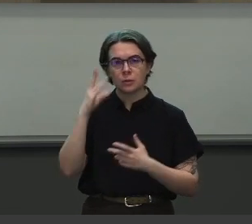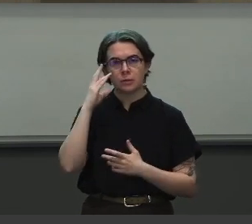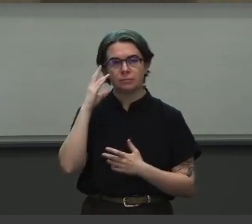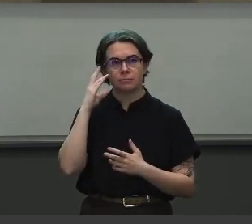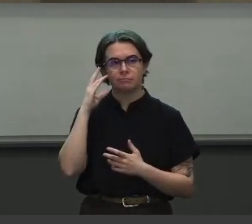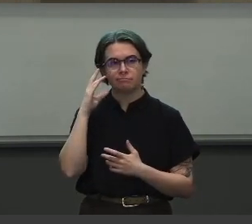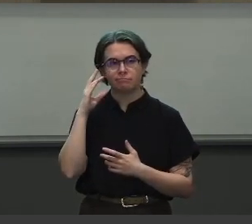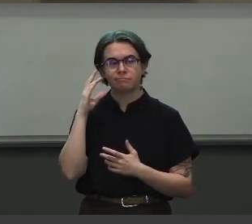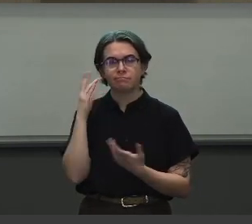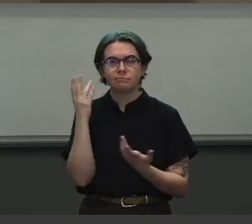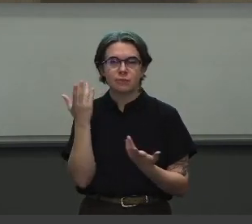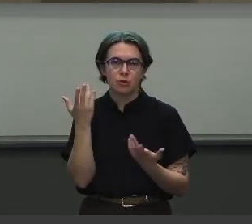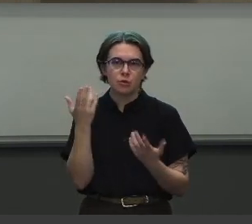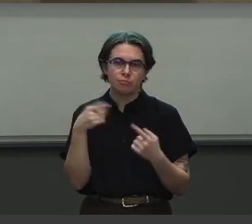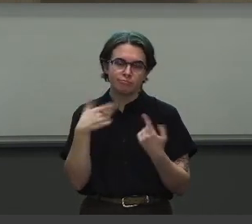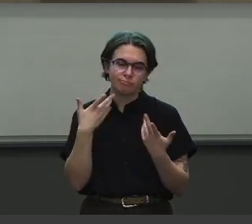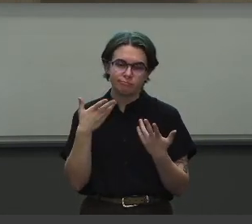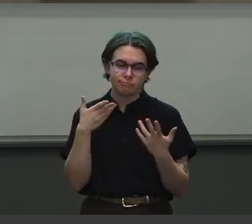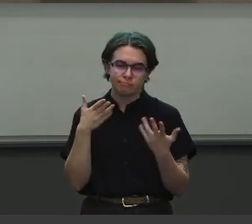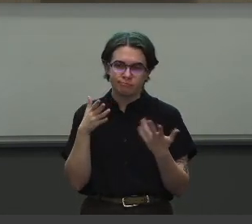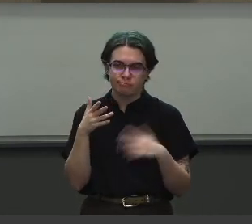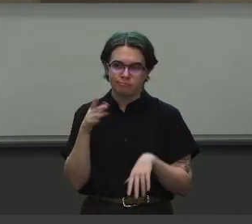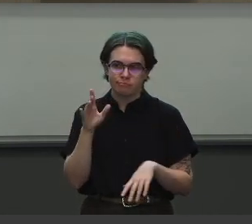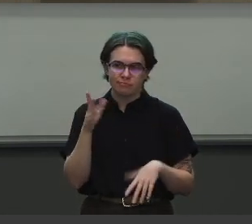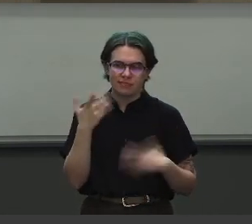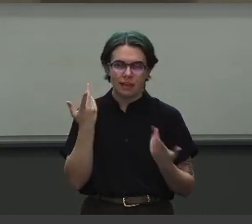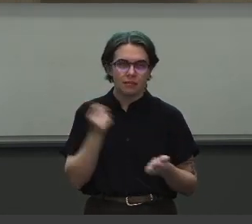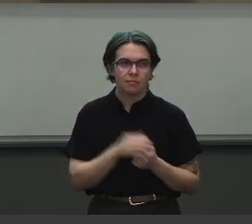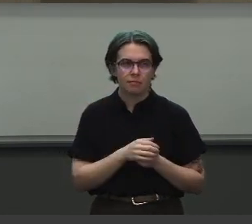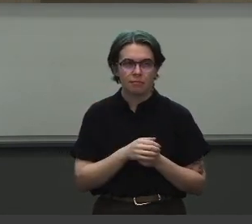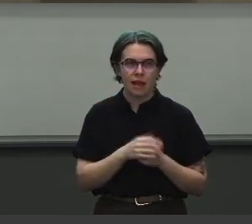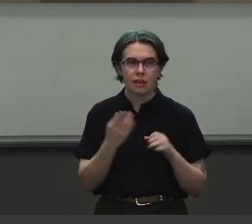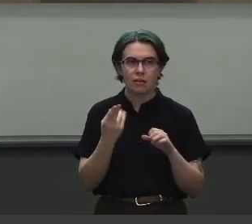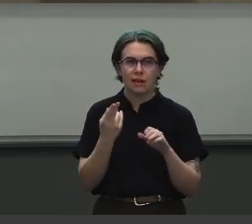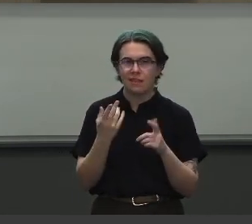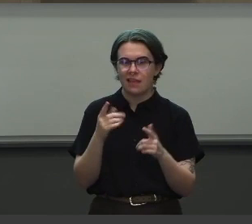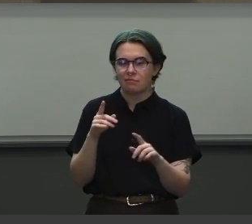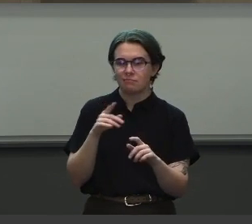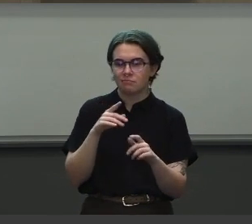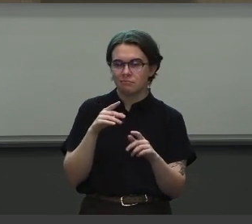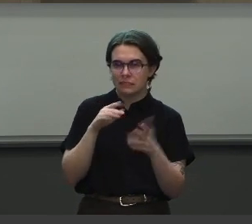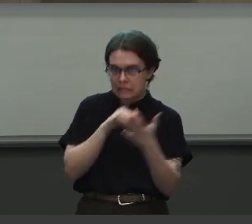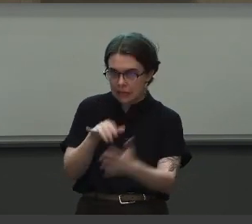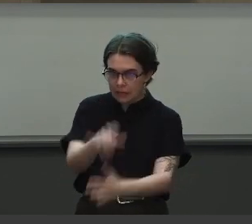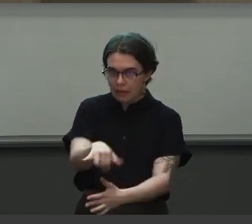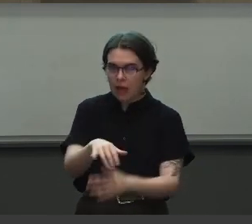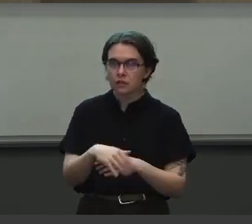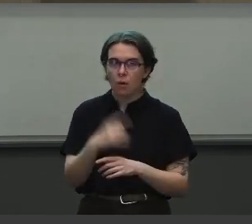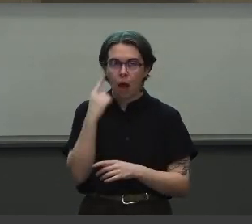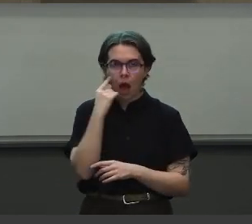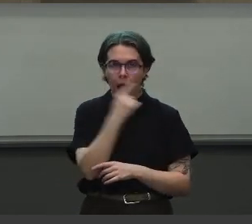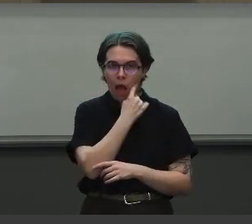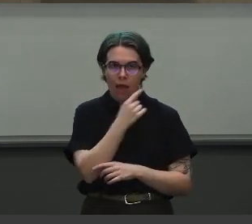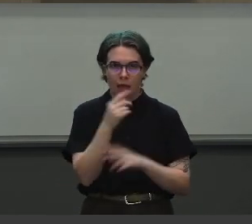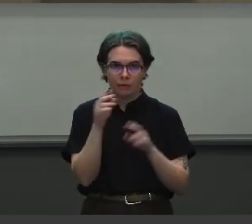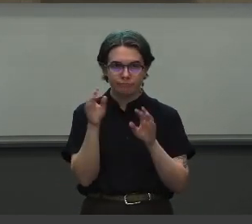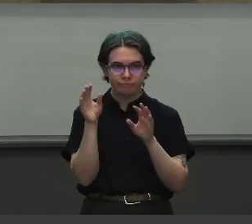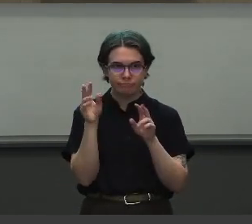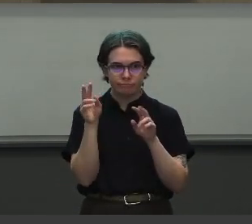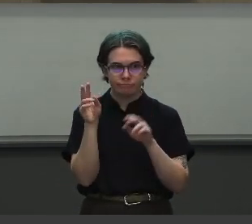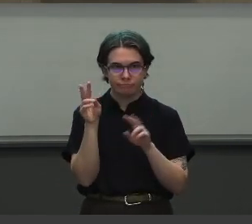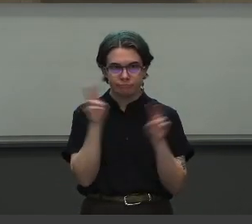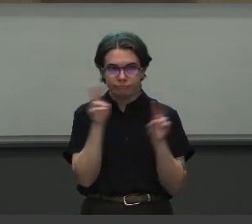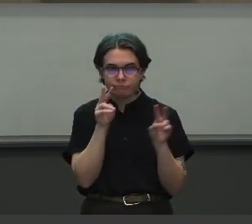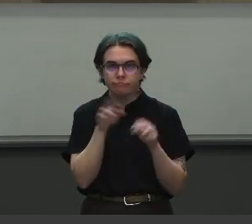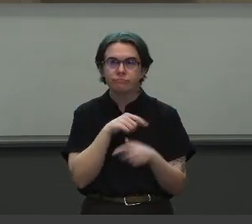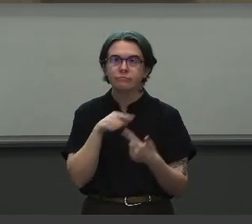experiences, mm-hmm. and then measuring using tools like eye tracking, brainwave tracking, heart rate, breathing rate,